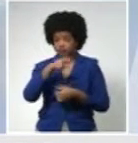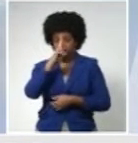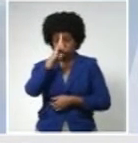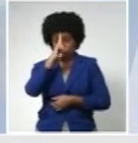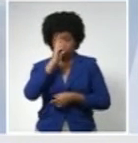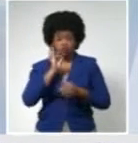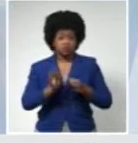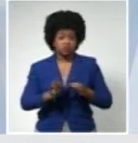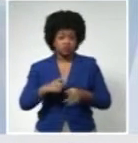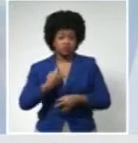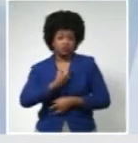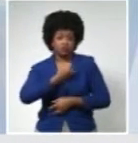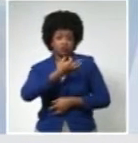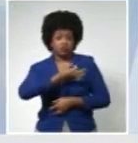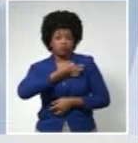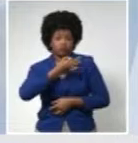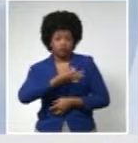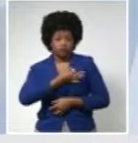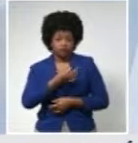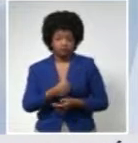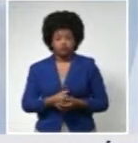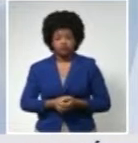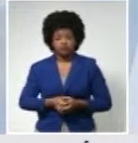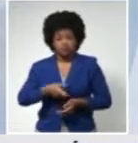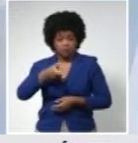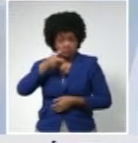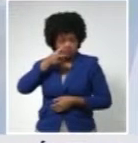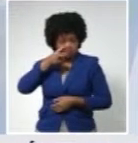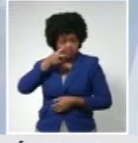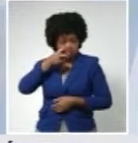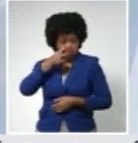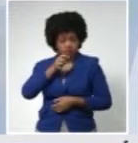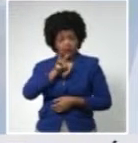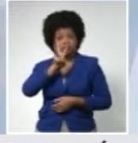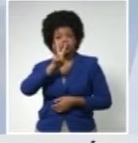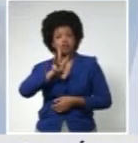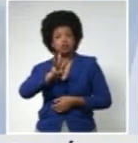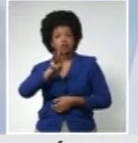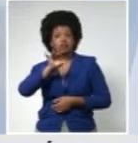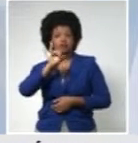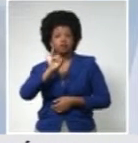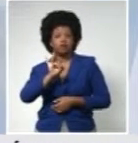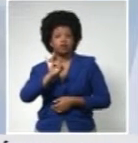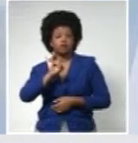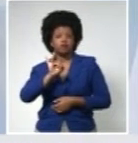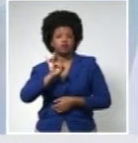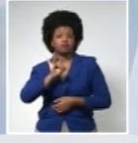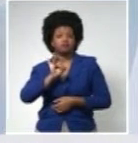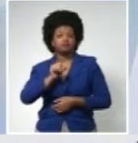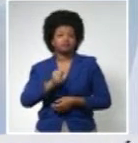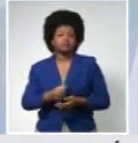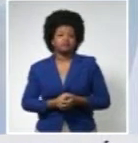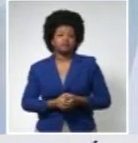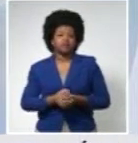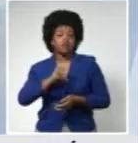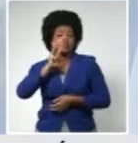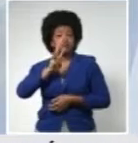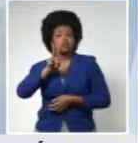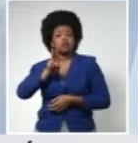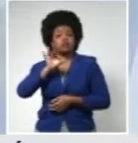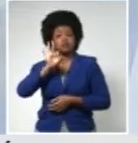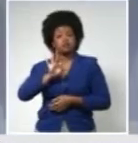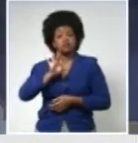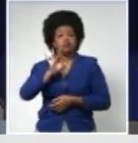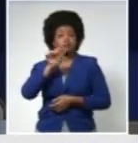are following 327 people with certain clinical or epidemiological